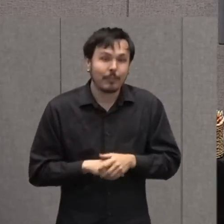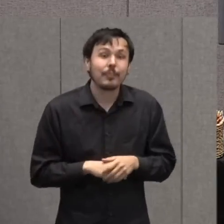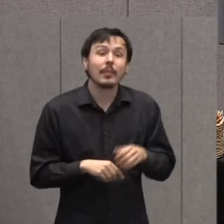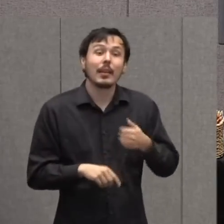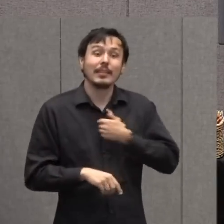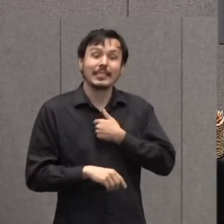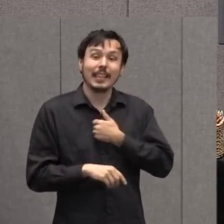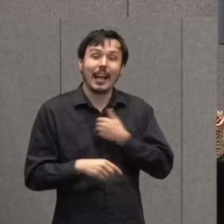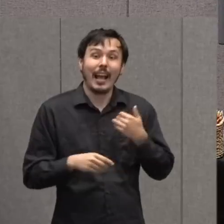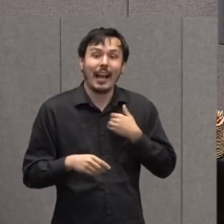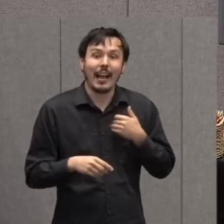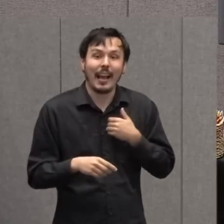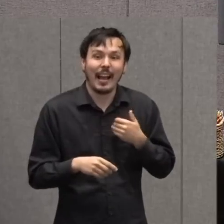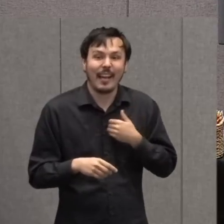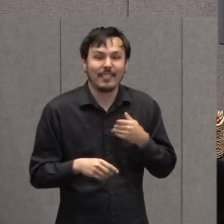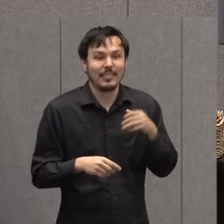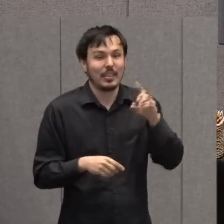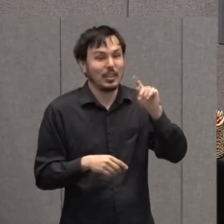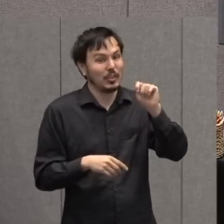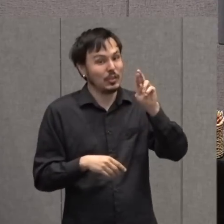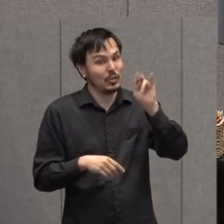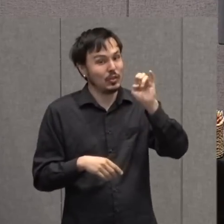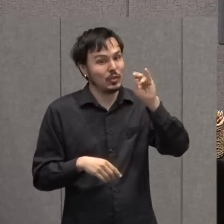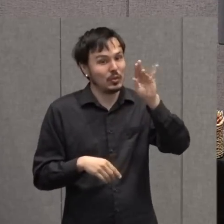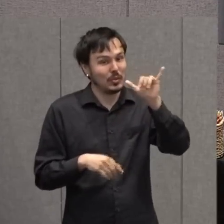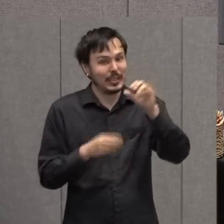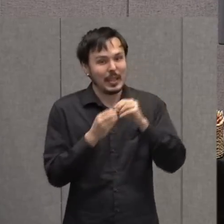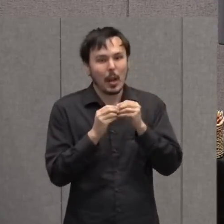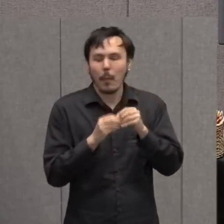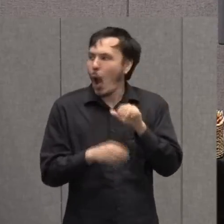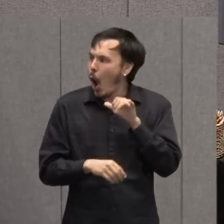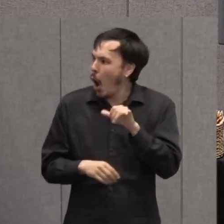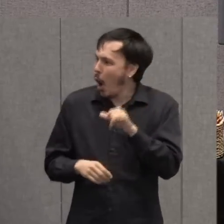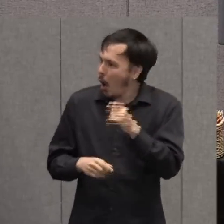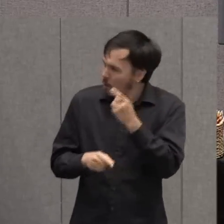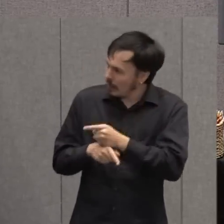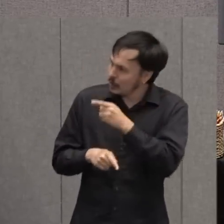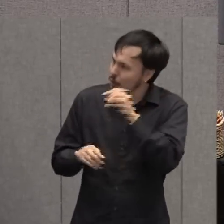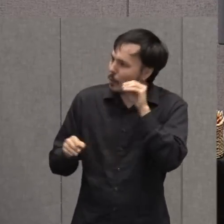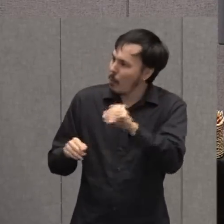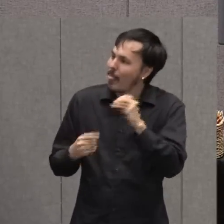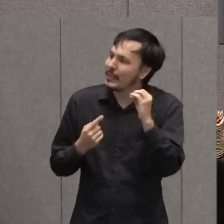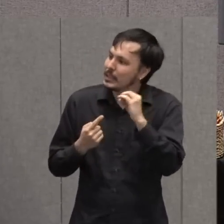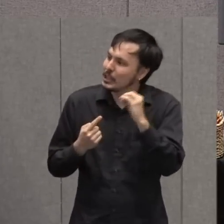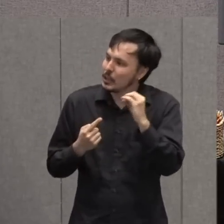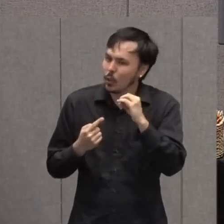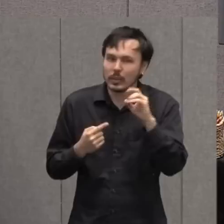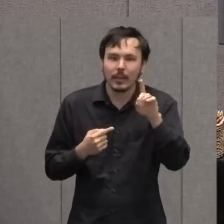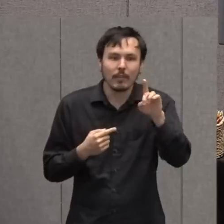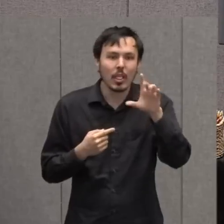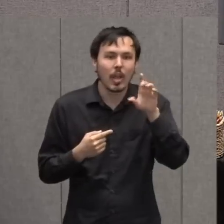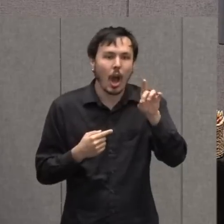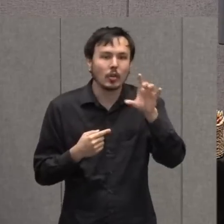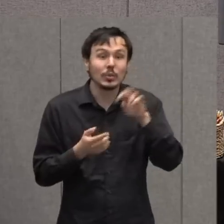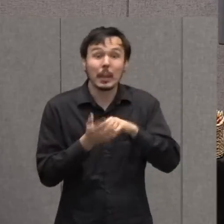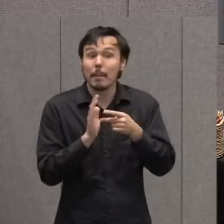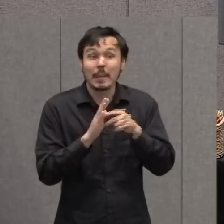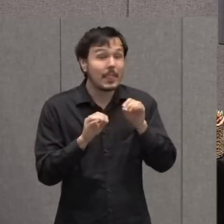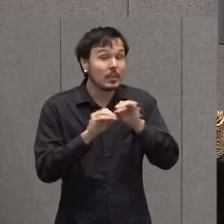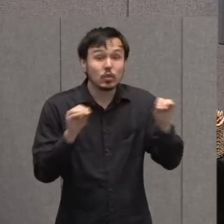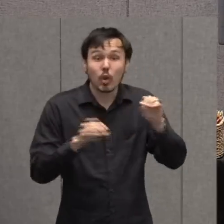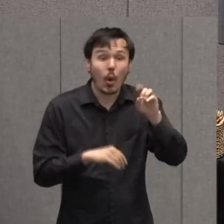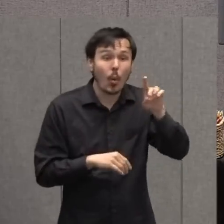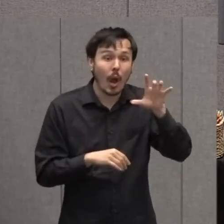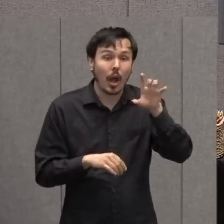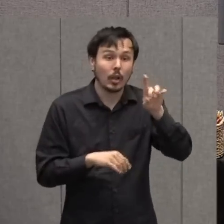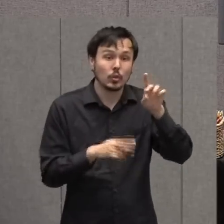I have a tricky Oh, number. She does. She put that 0 in the hundreds place. So that means there's no hundreds.